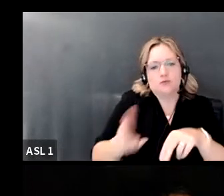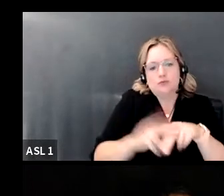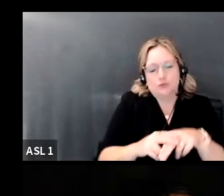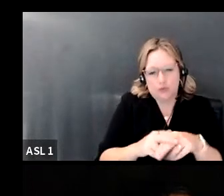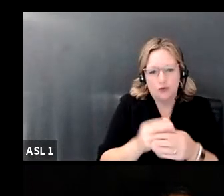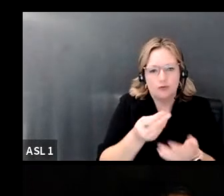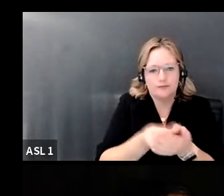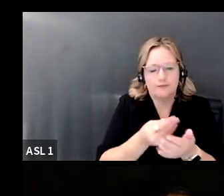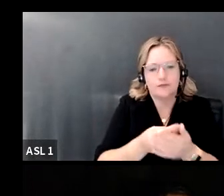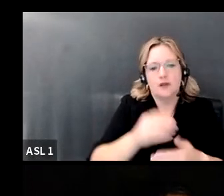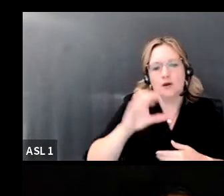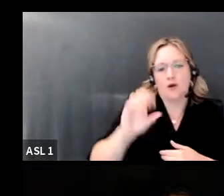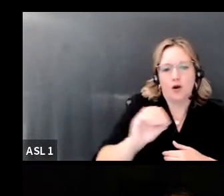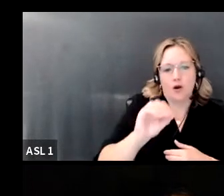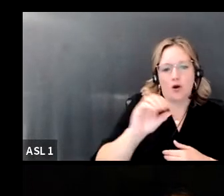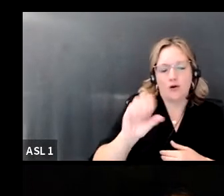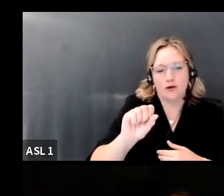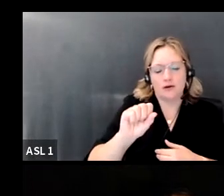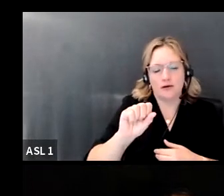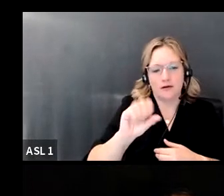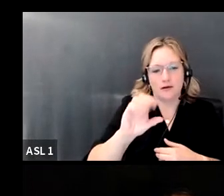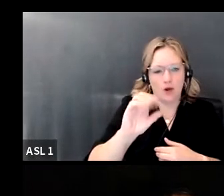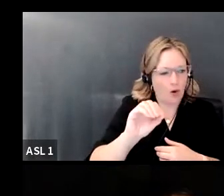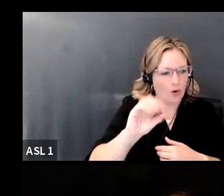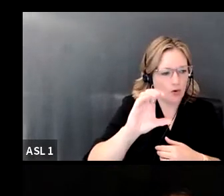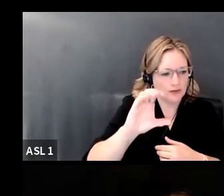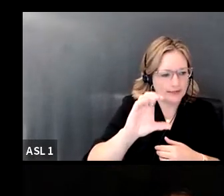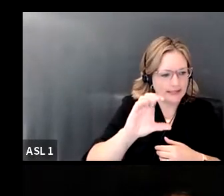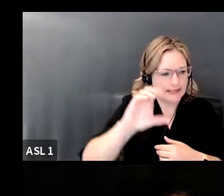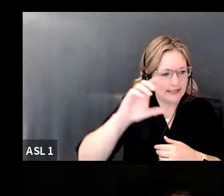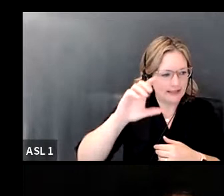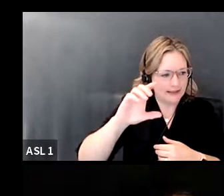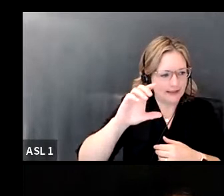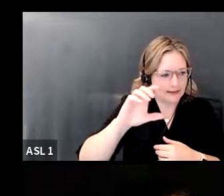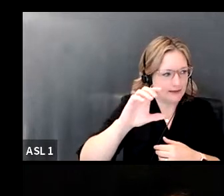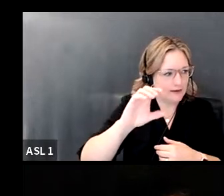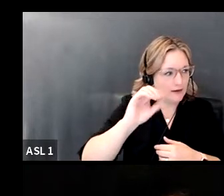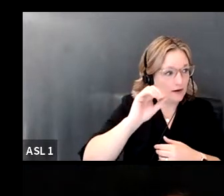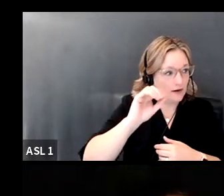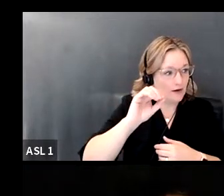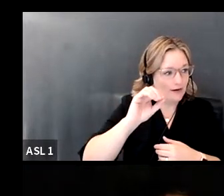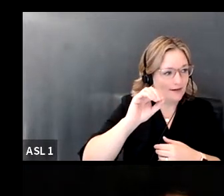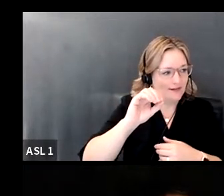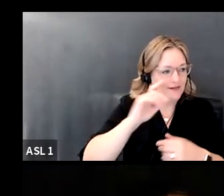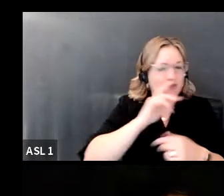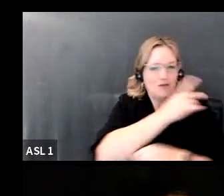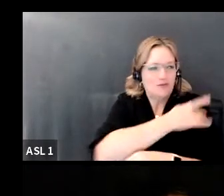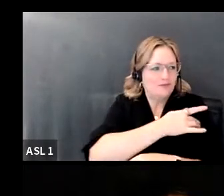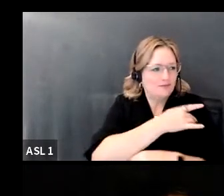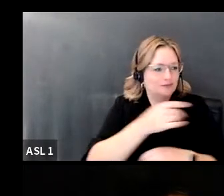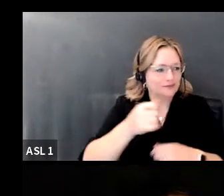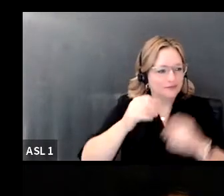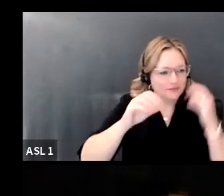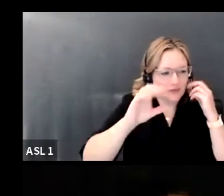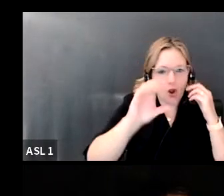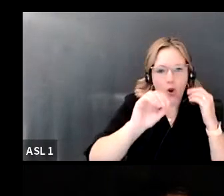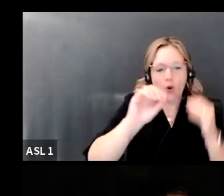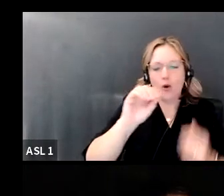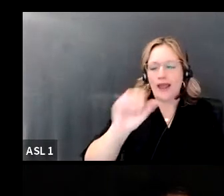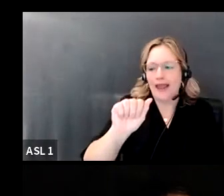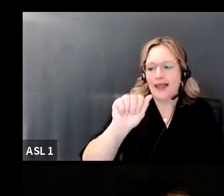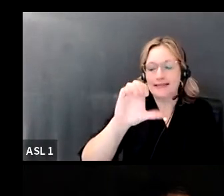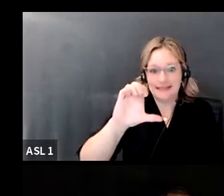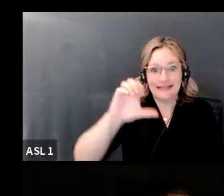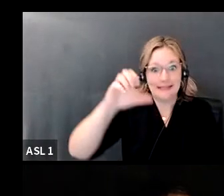oacp ontario association of chiefs of police and myself have been actively pushing the solicitor general to a lesser degree the attorney general to